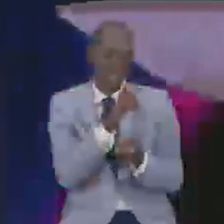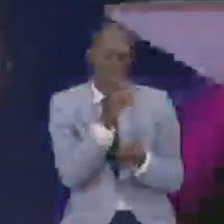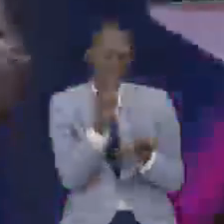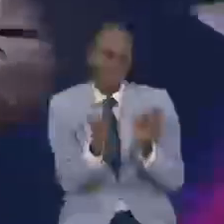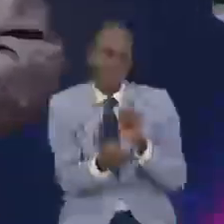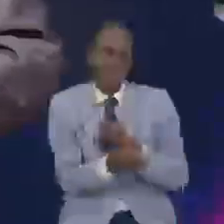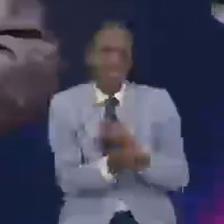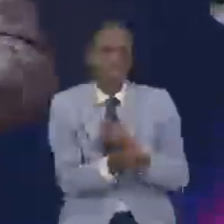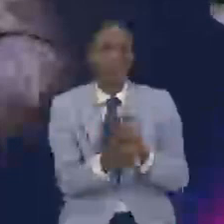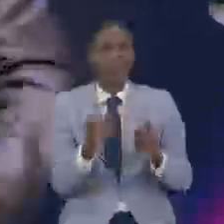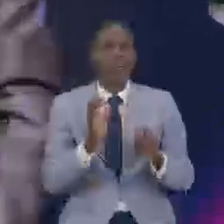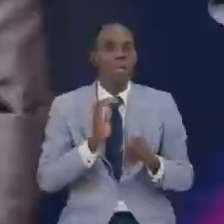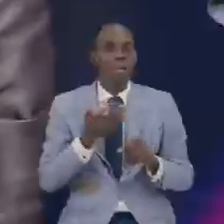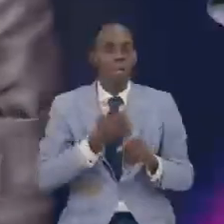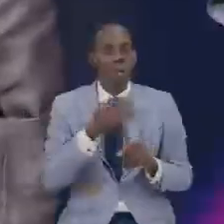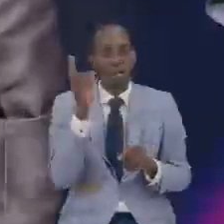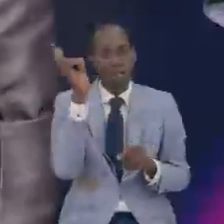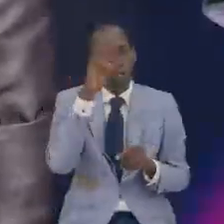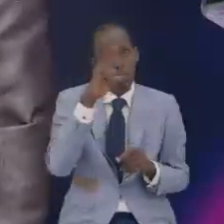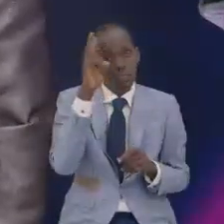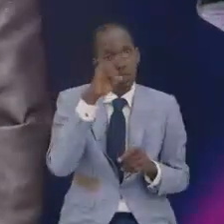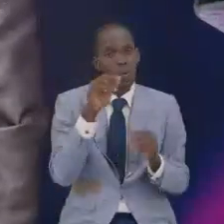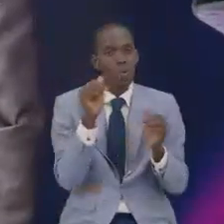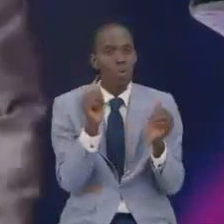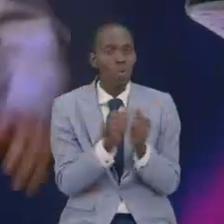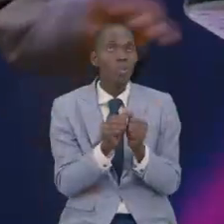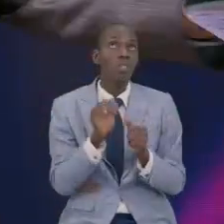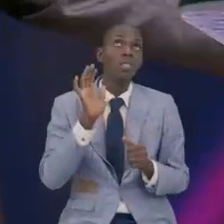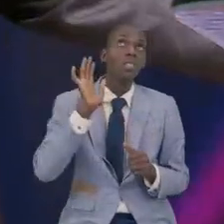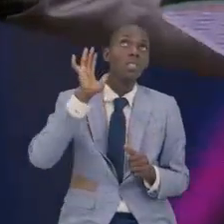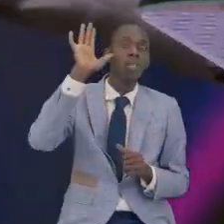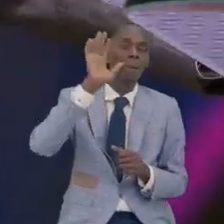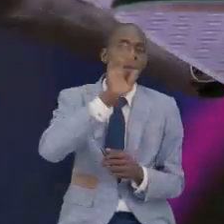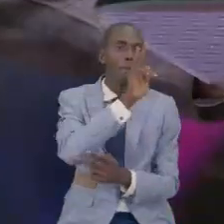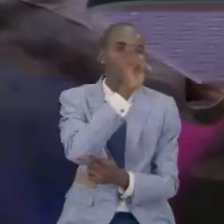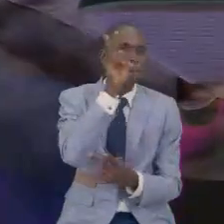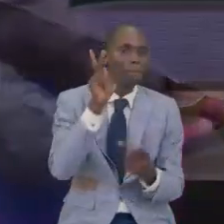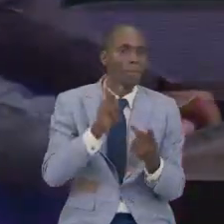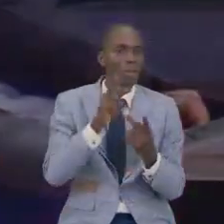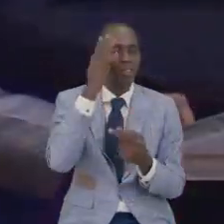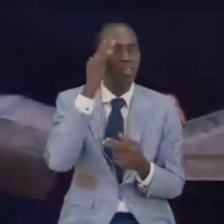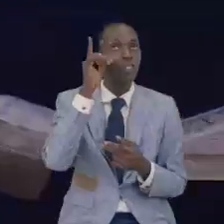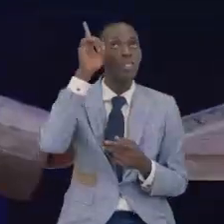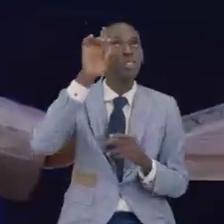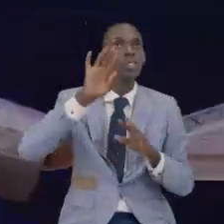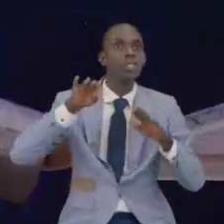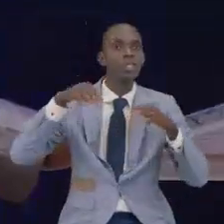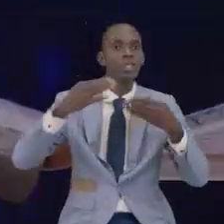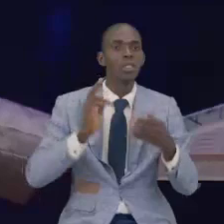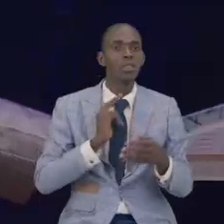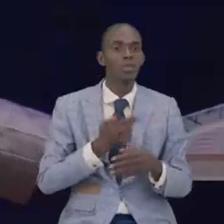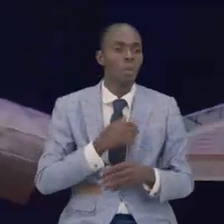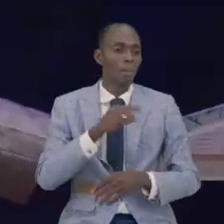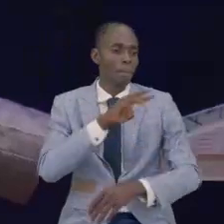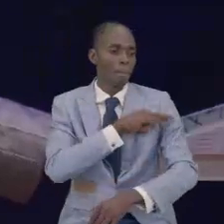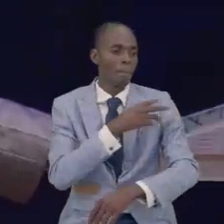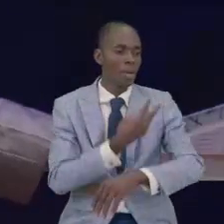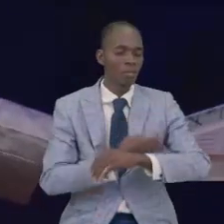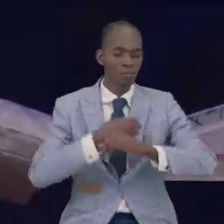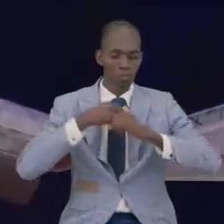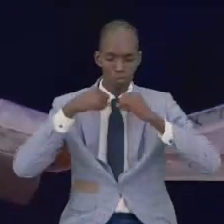our ignorance with his perfect knowledge, it gives us a mighty,